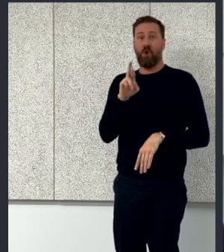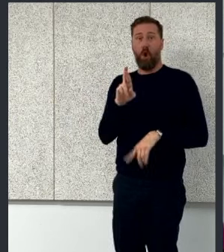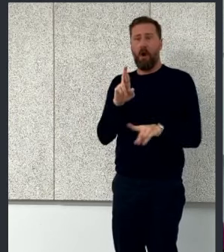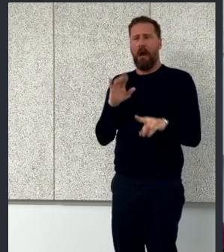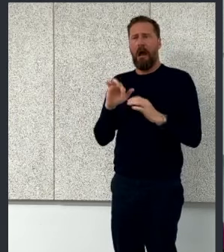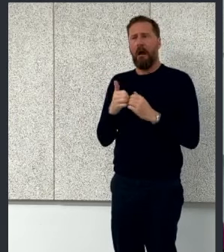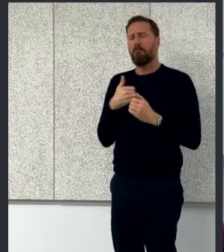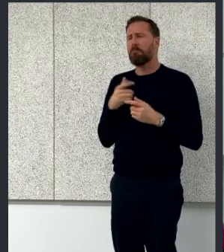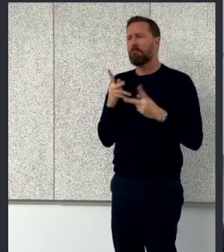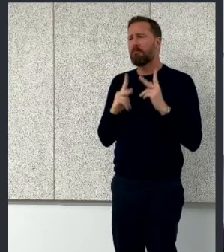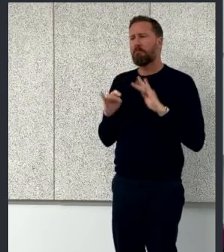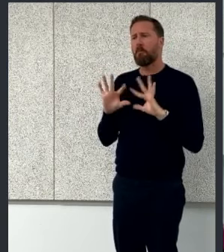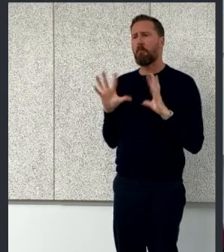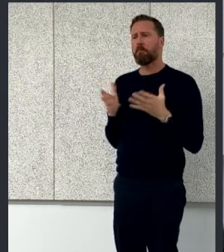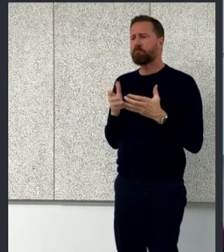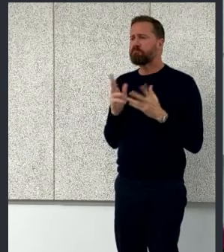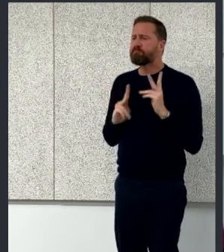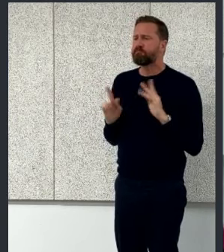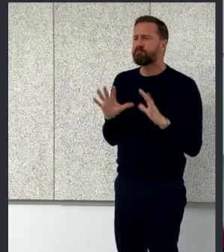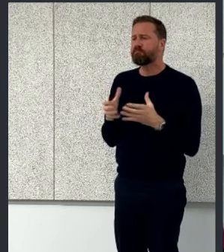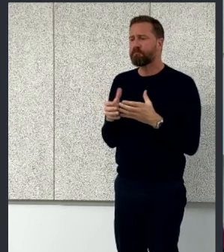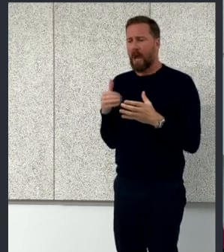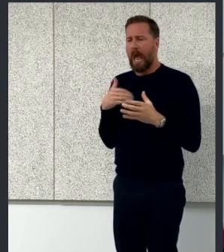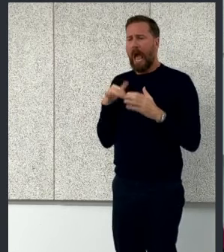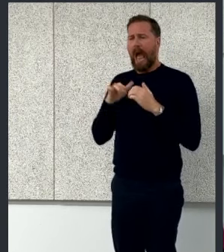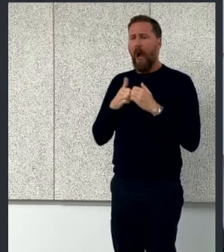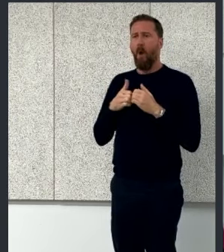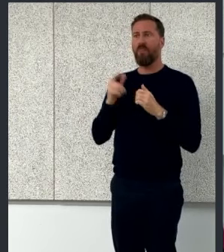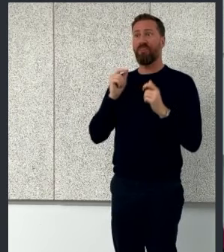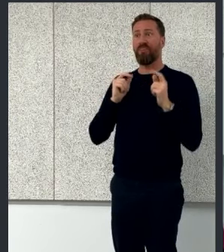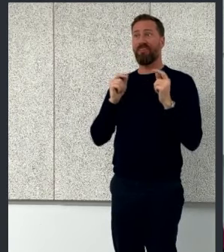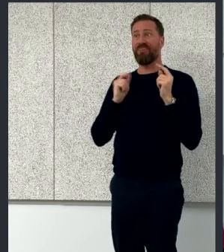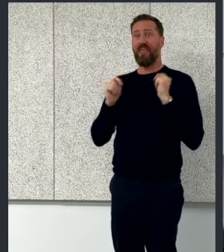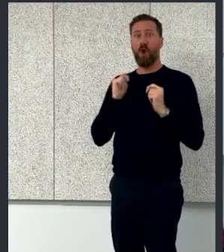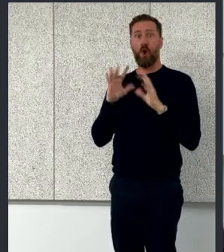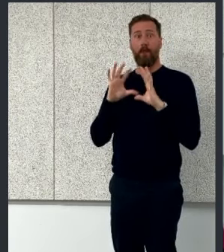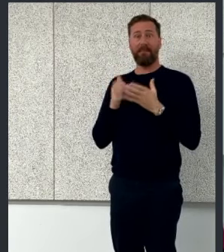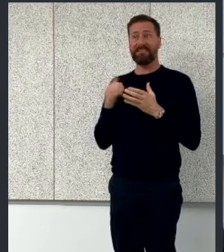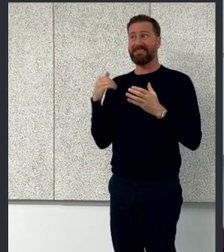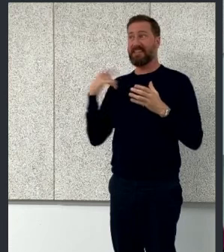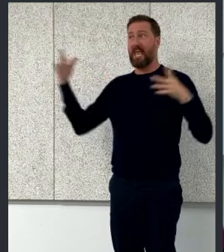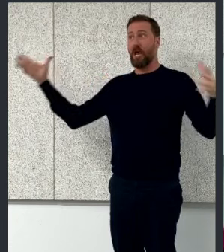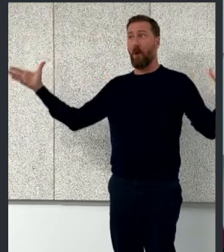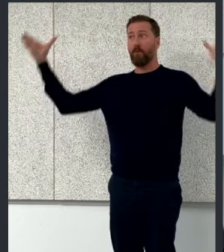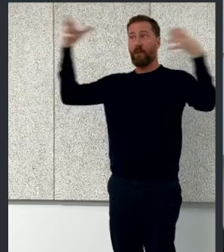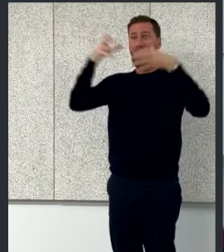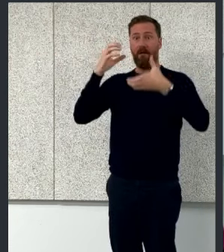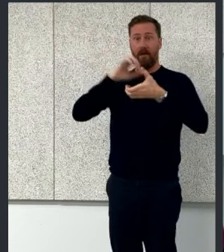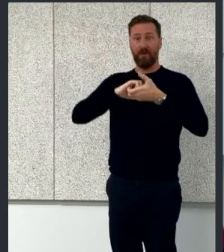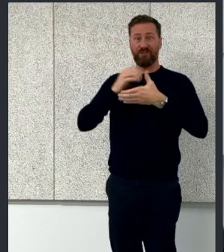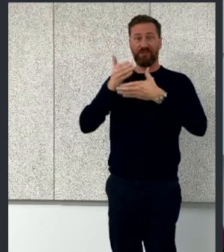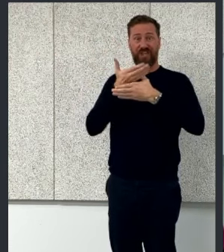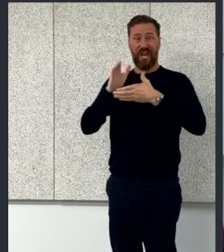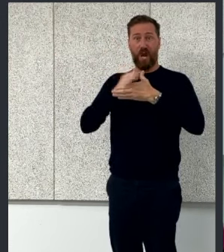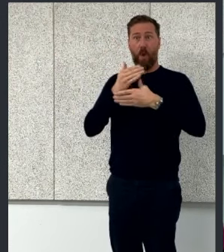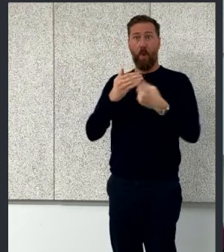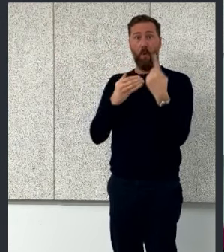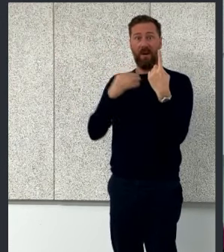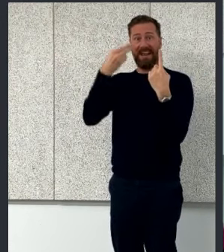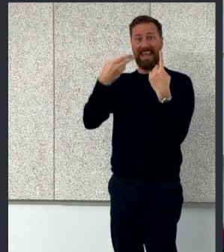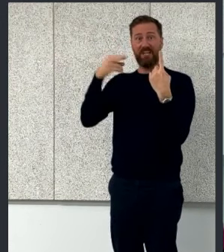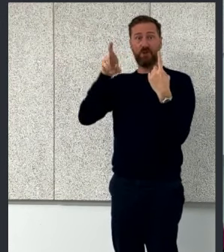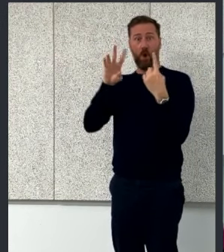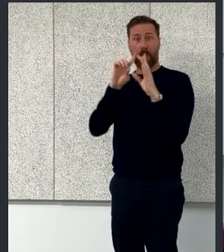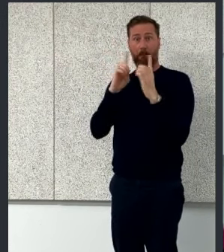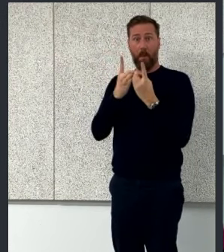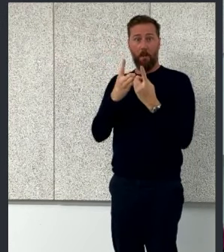theater companies come together and share one HR department? And I mean, I know that like these ideas come in cycles and they kind of, every few decades